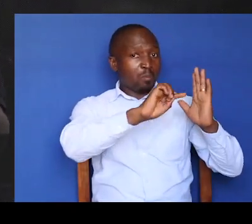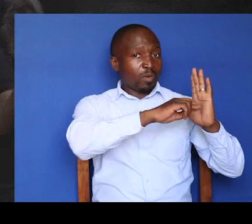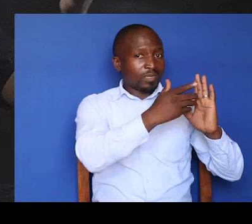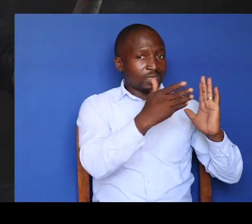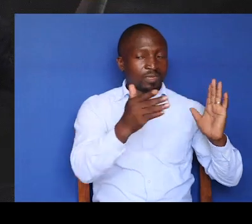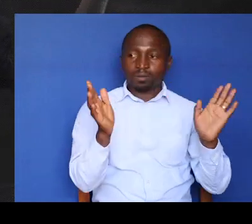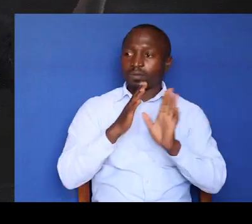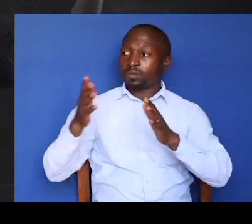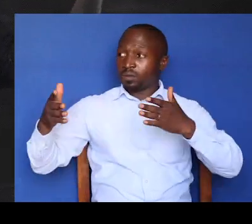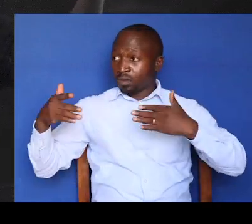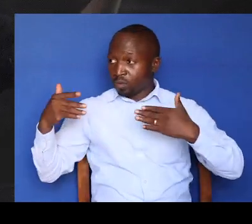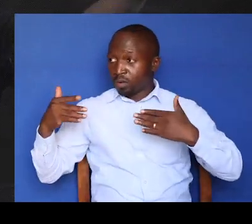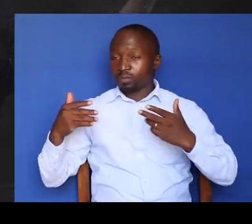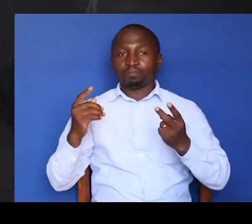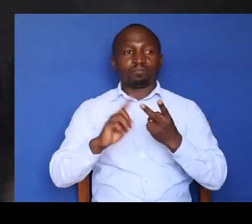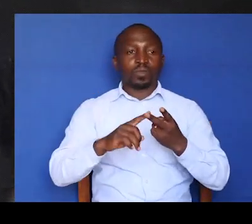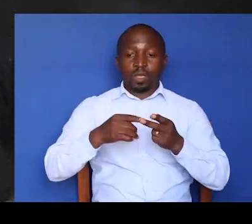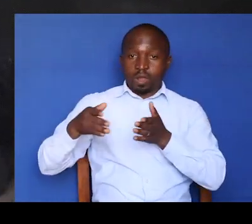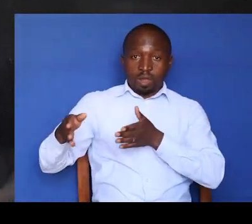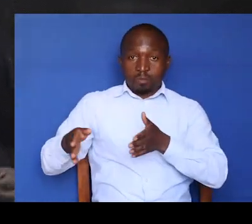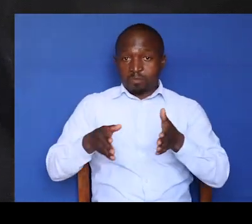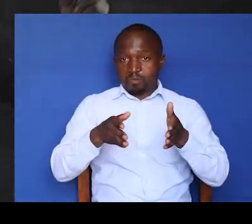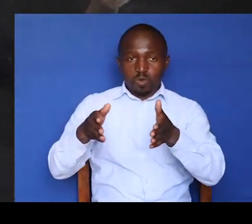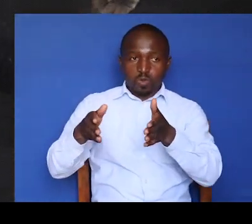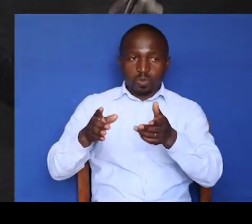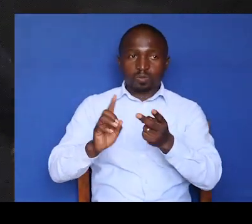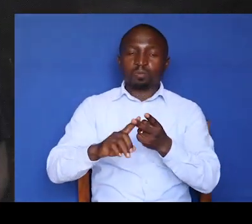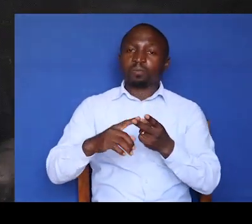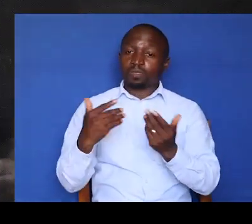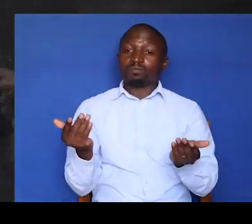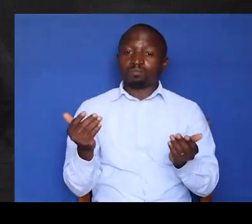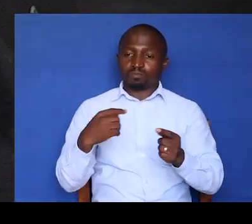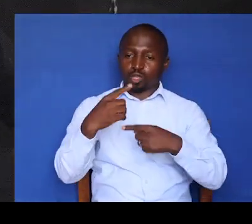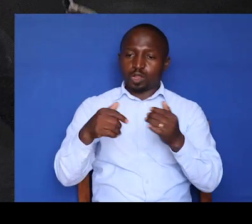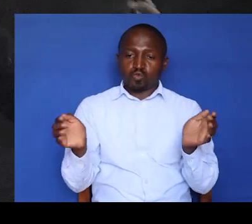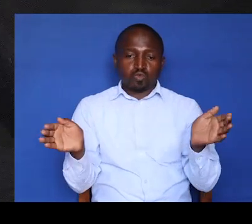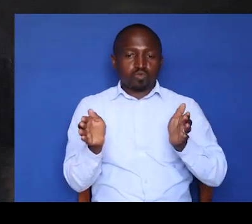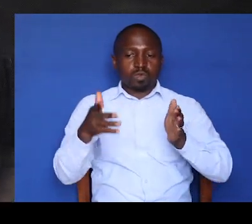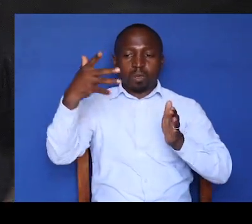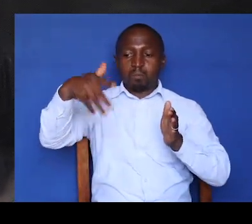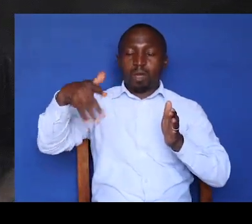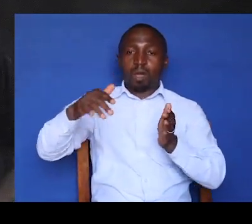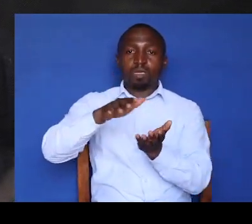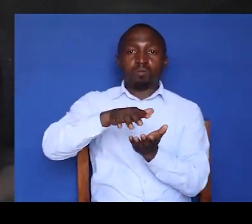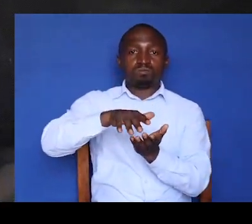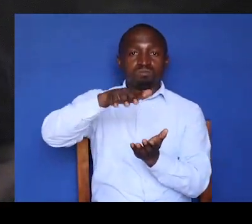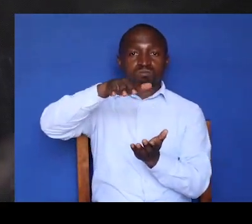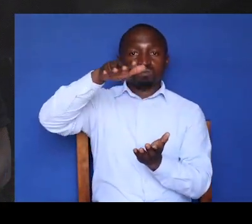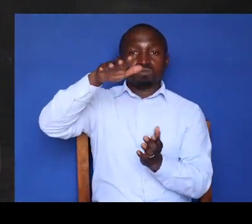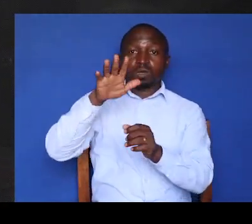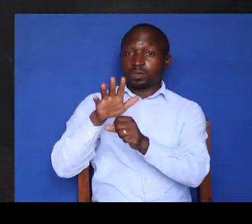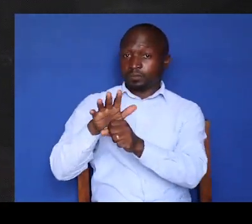climate, a river readily retains high volume of water. So the